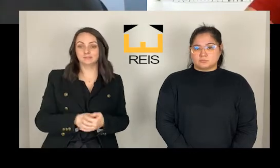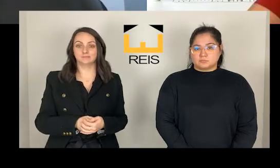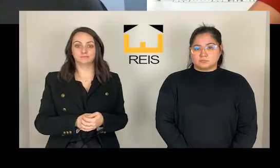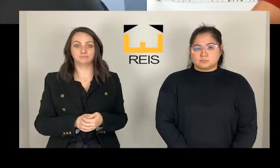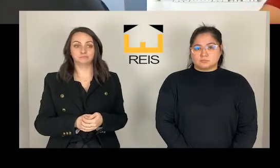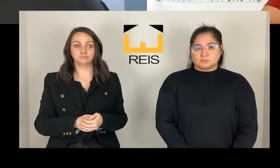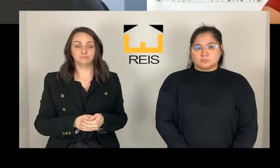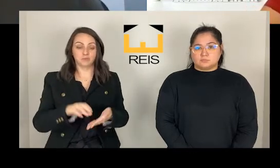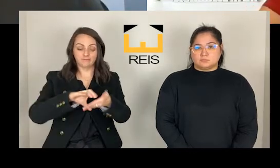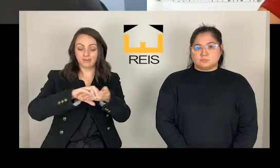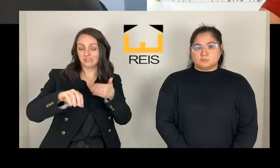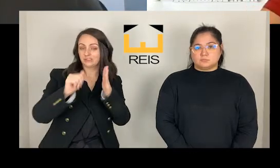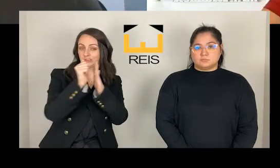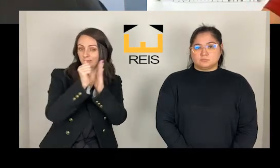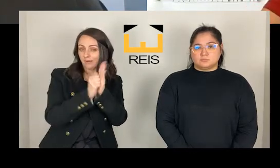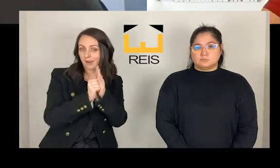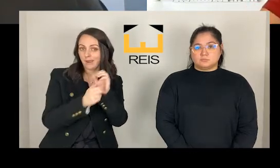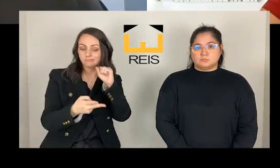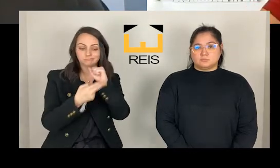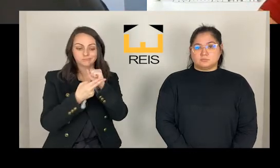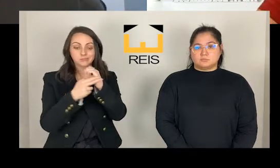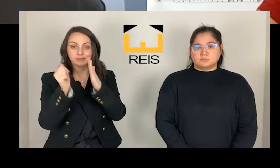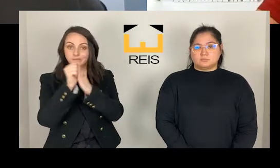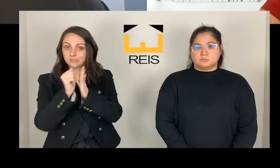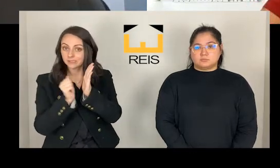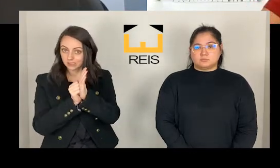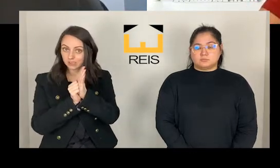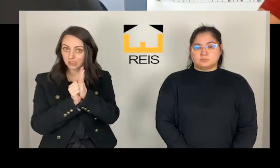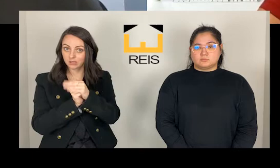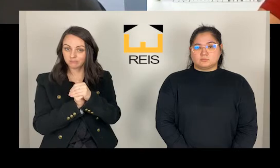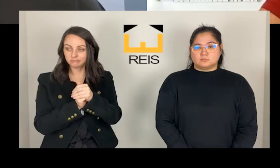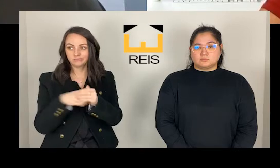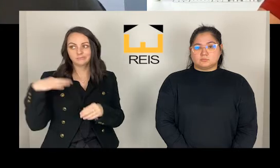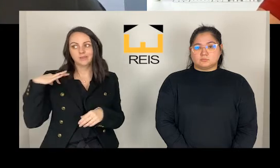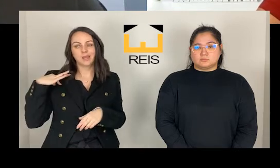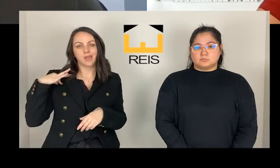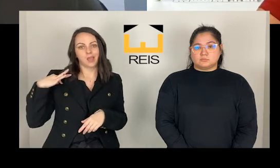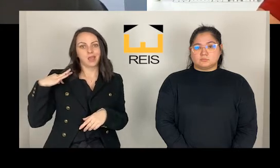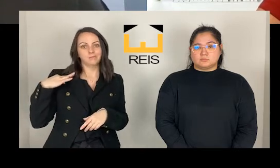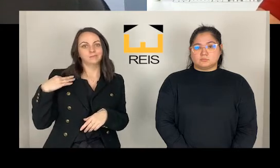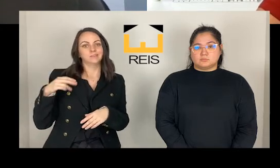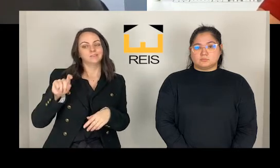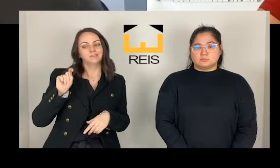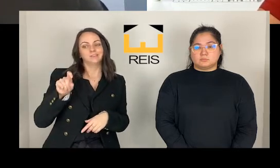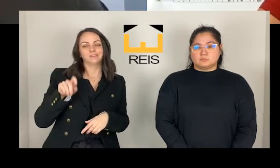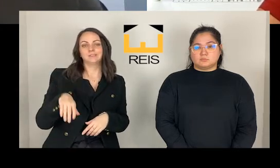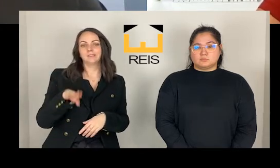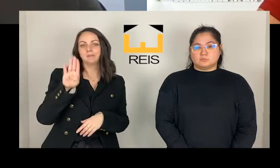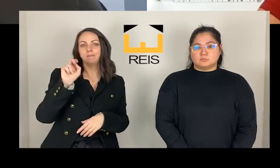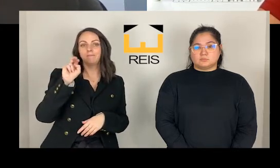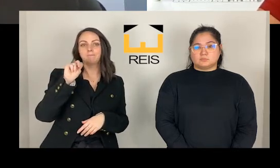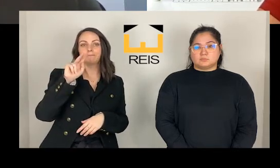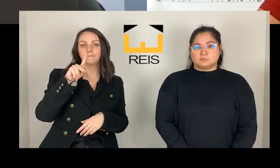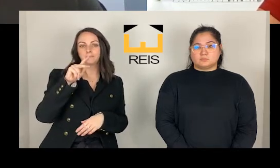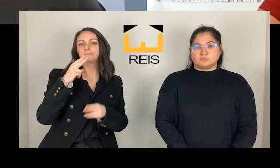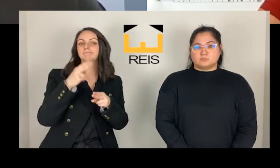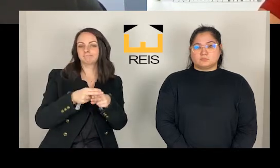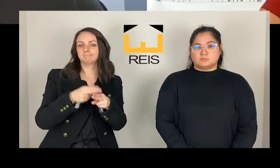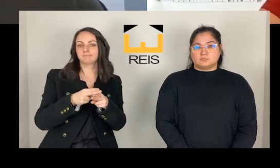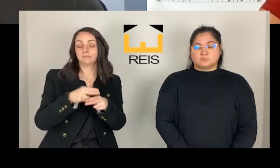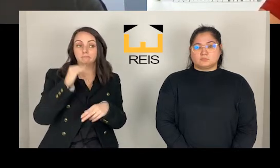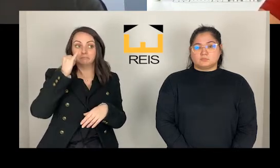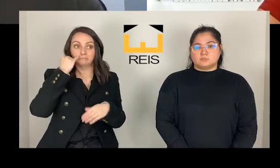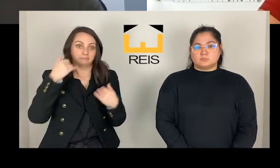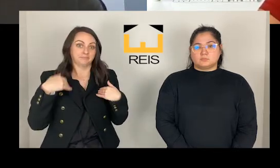Do you have a checking and savings account? For the application purposes, just need the name of the bank if you have a bank, whether you have a checking,